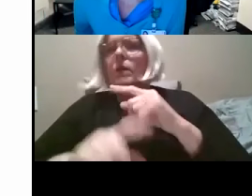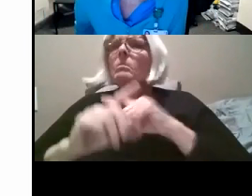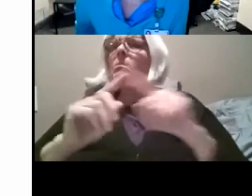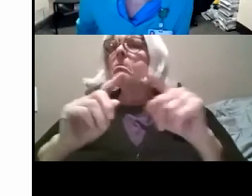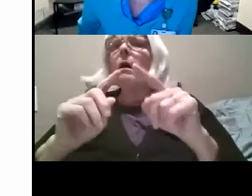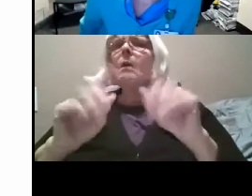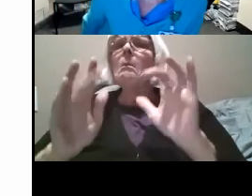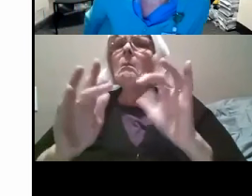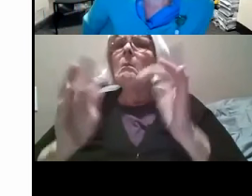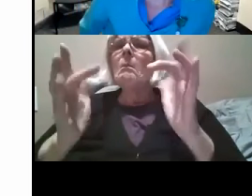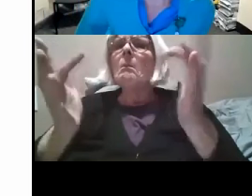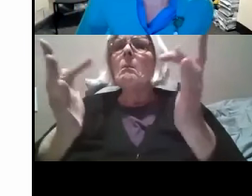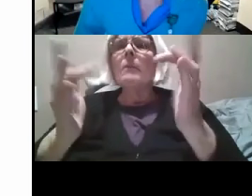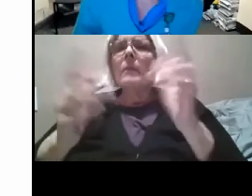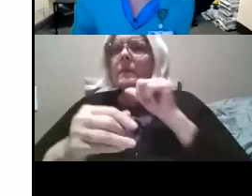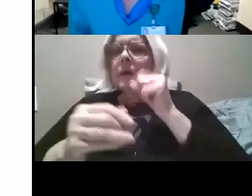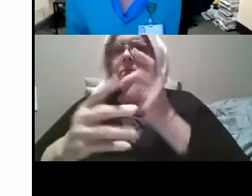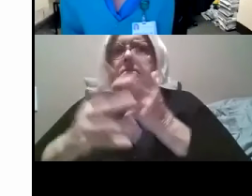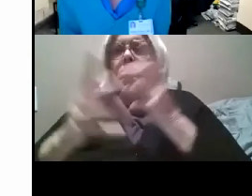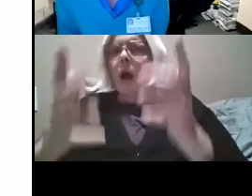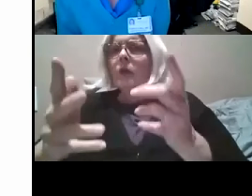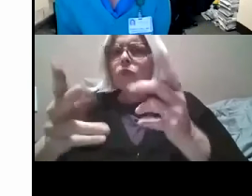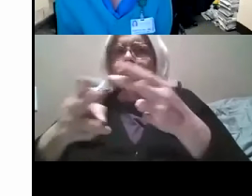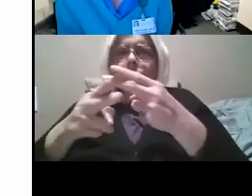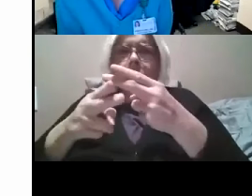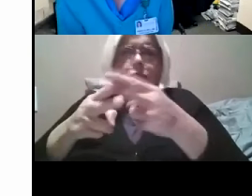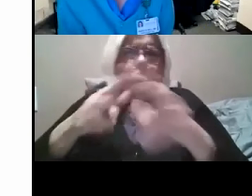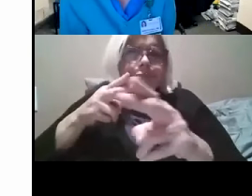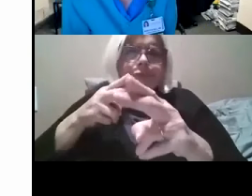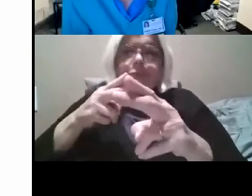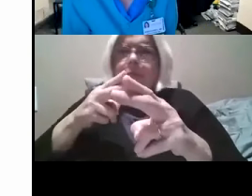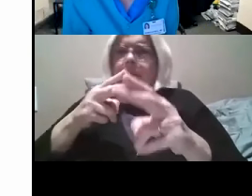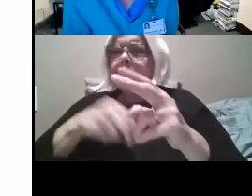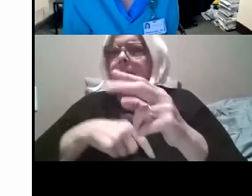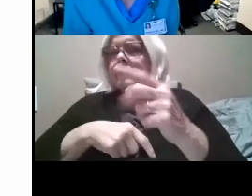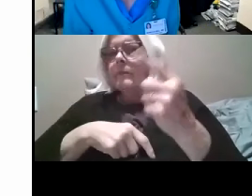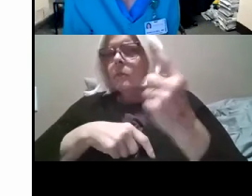went away within days. And these families that